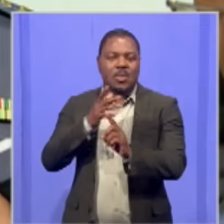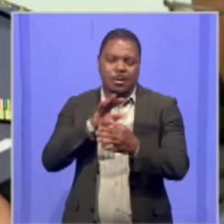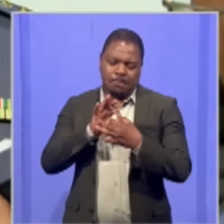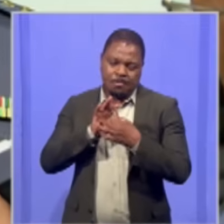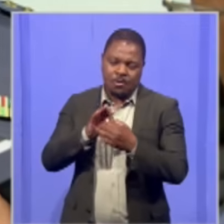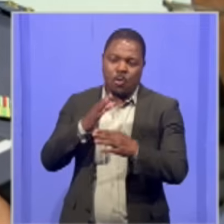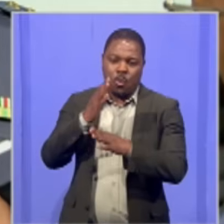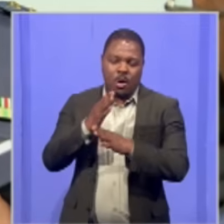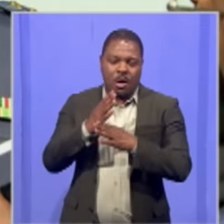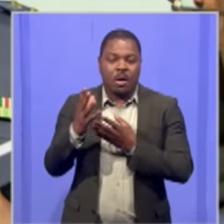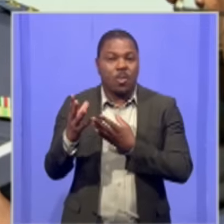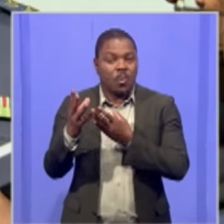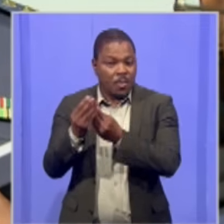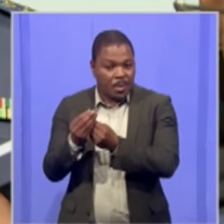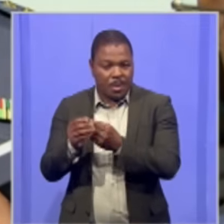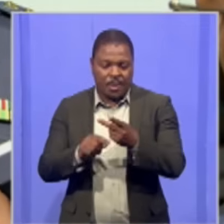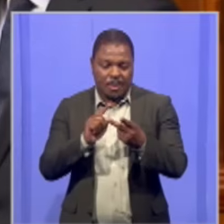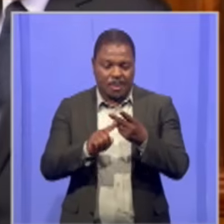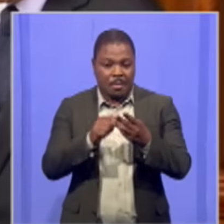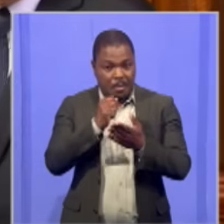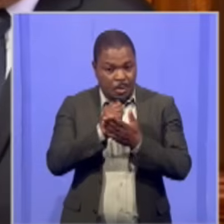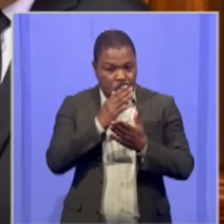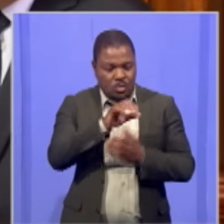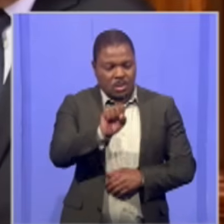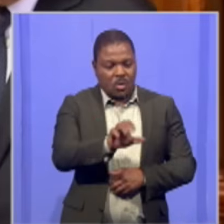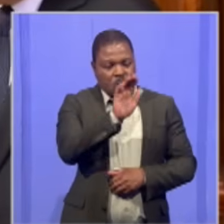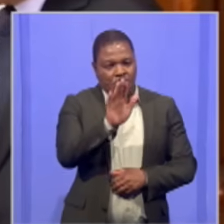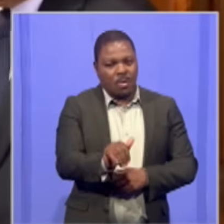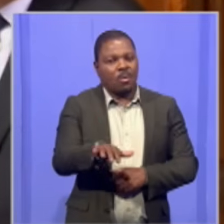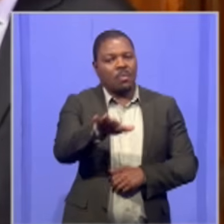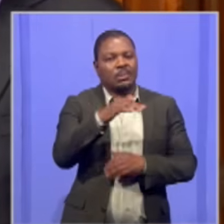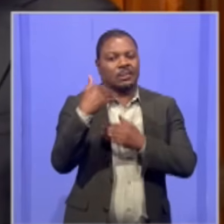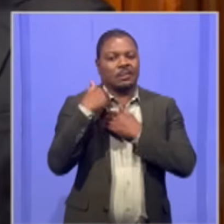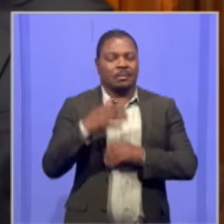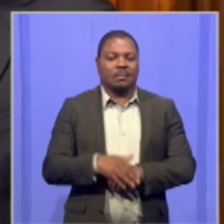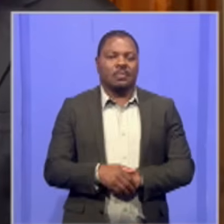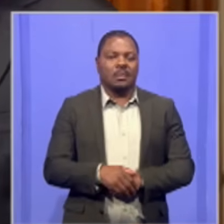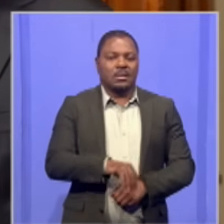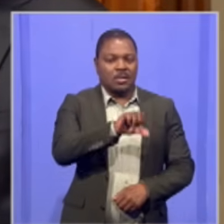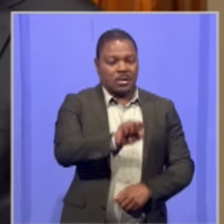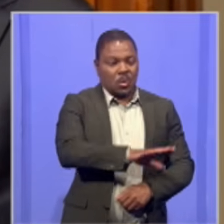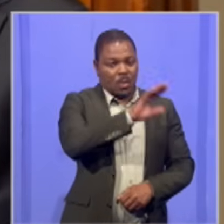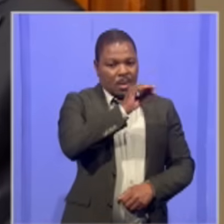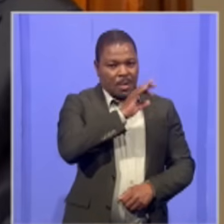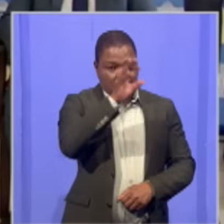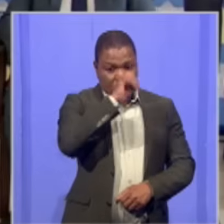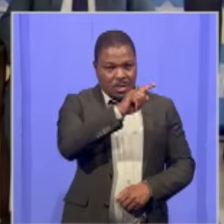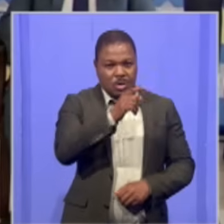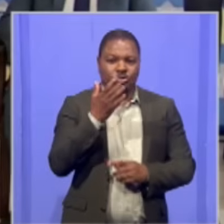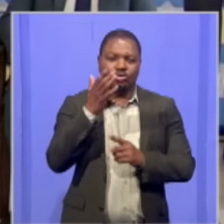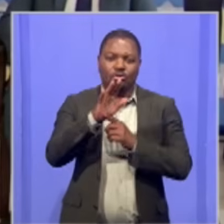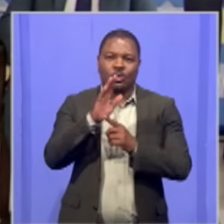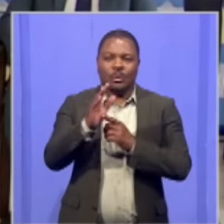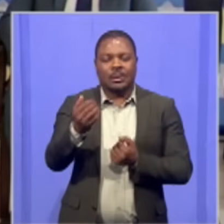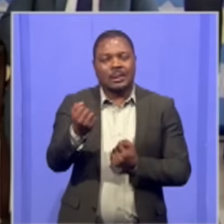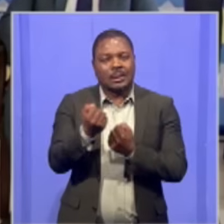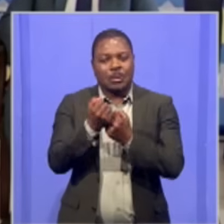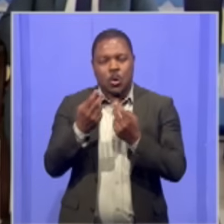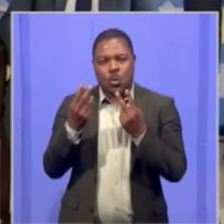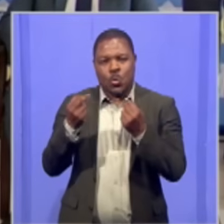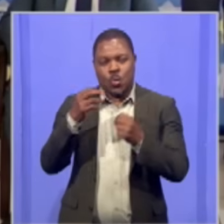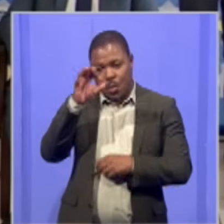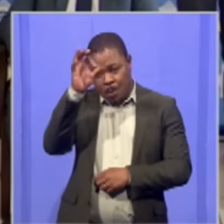work with him to make South Africa safe. Sepolesa sa Afrika Borwa se bontsha tshepo le tshehetso boetapeleng ba letona le letjha